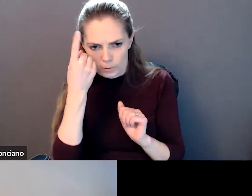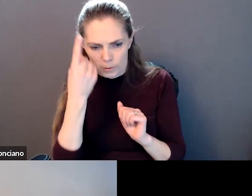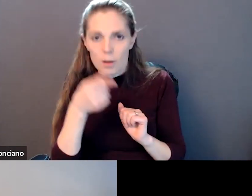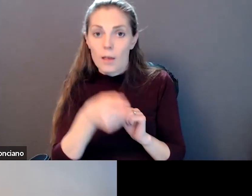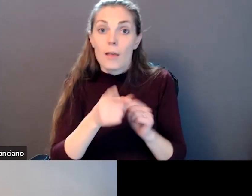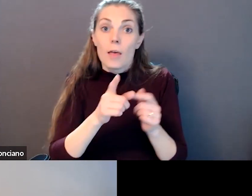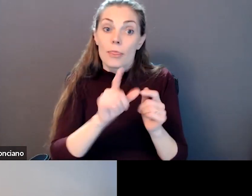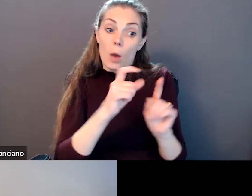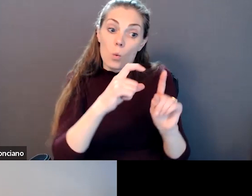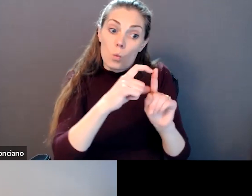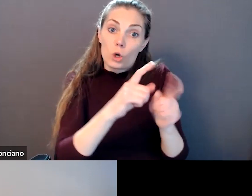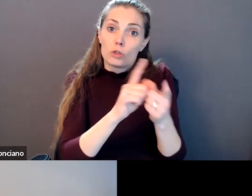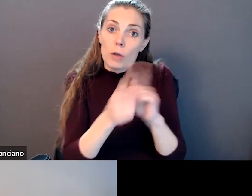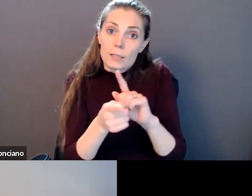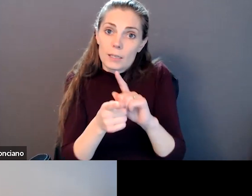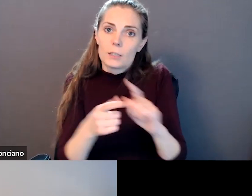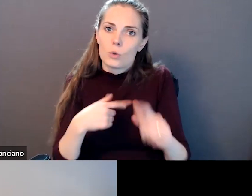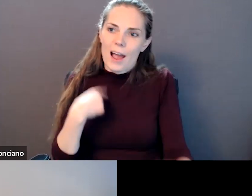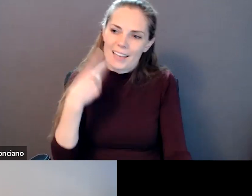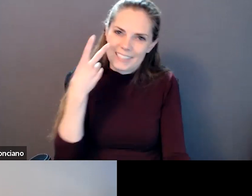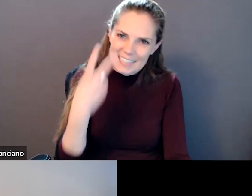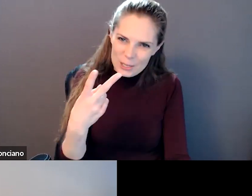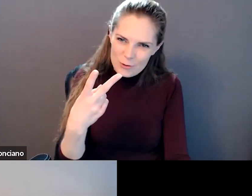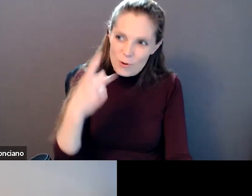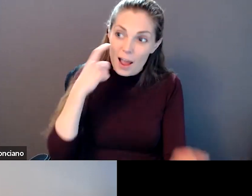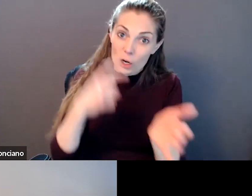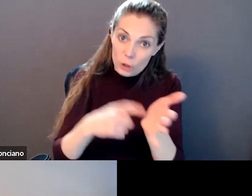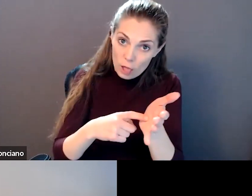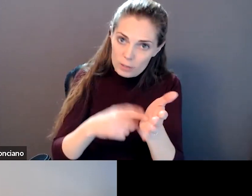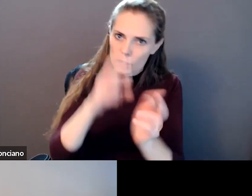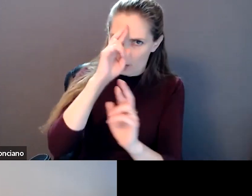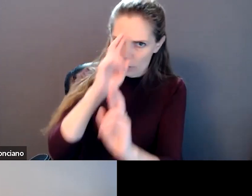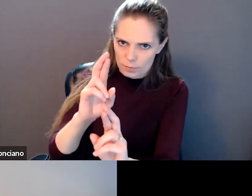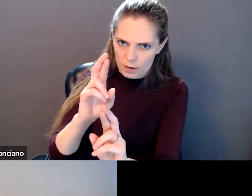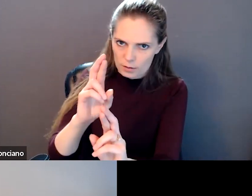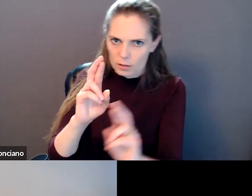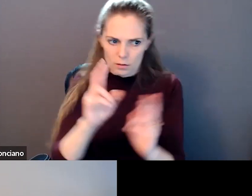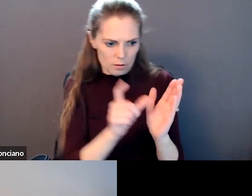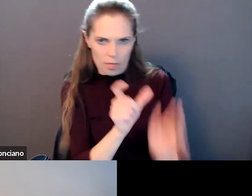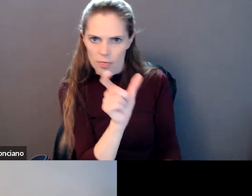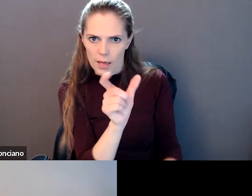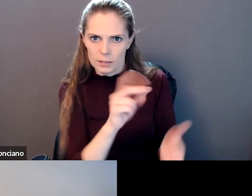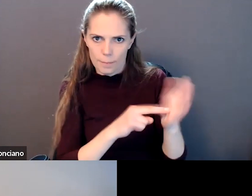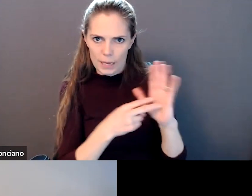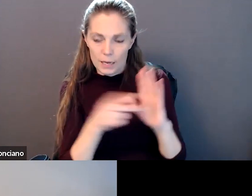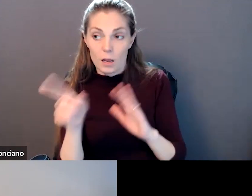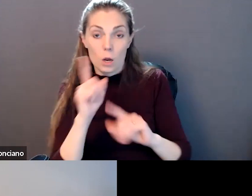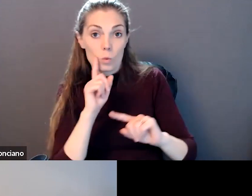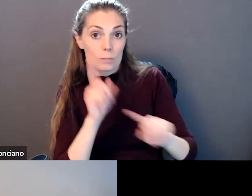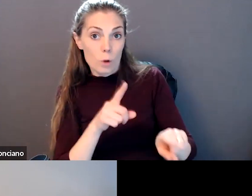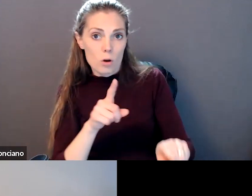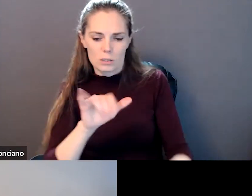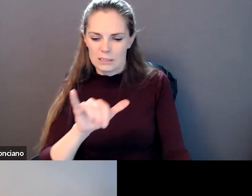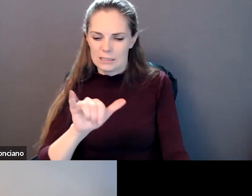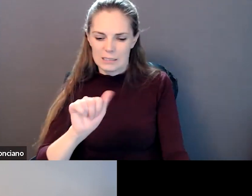you, and I respect you." And the return greeting, the response is Yebo, which means